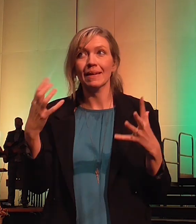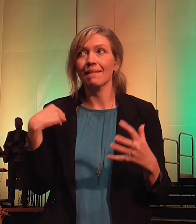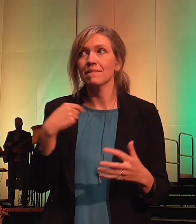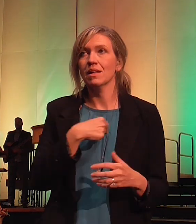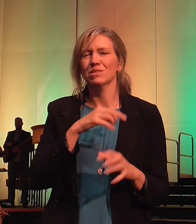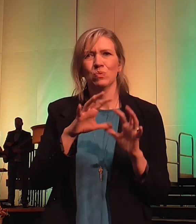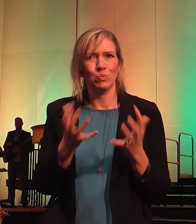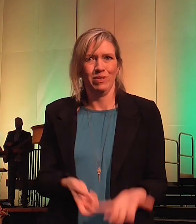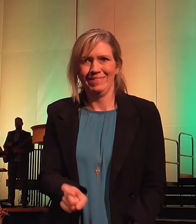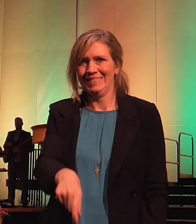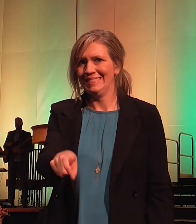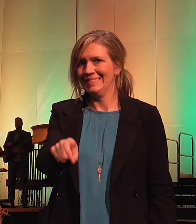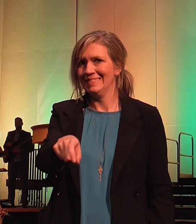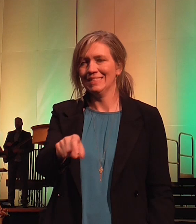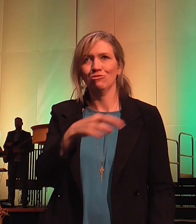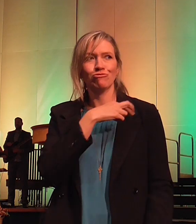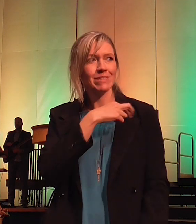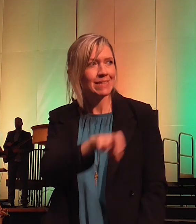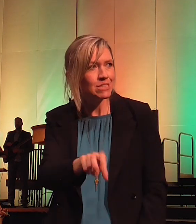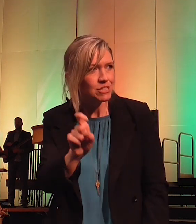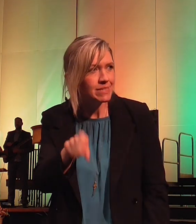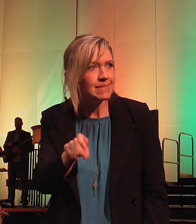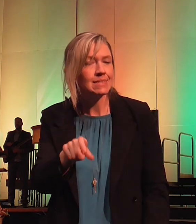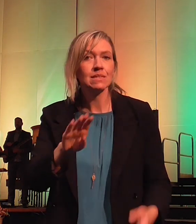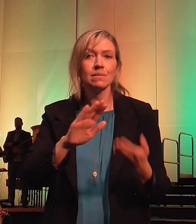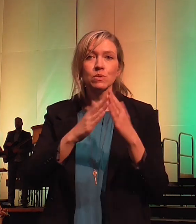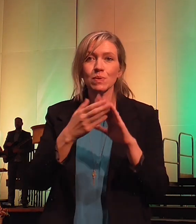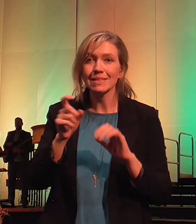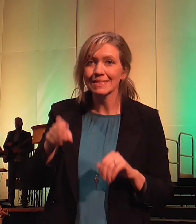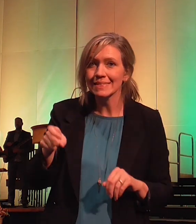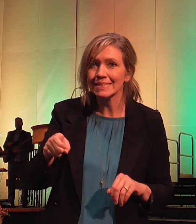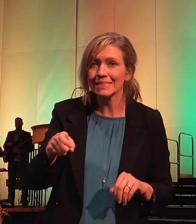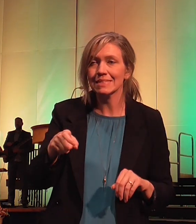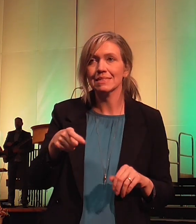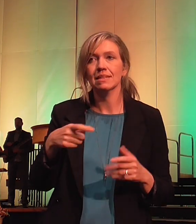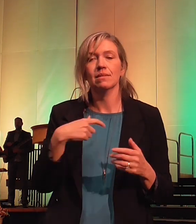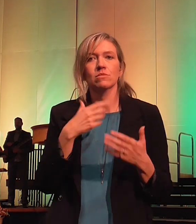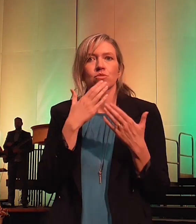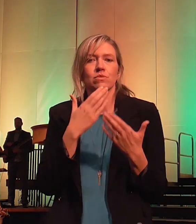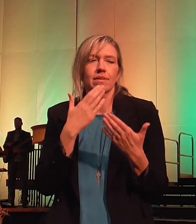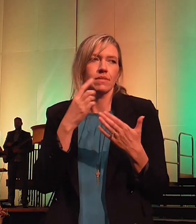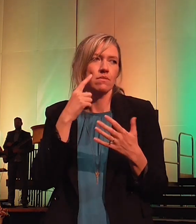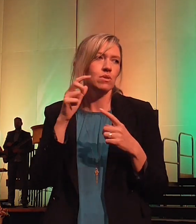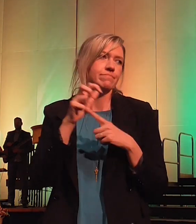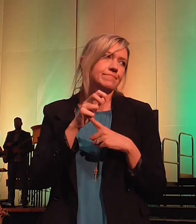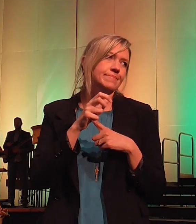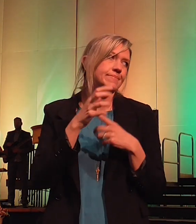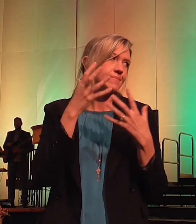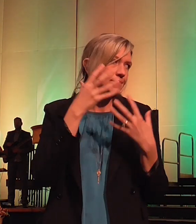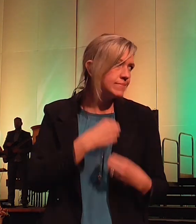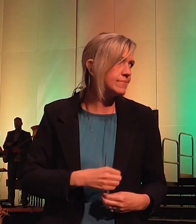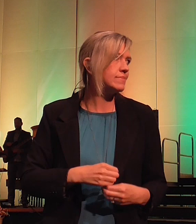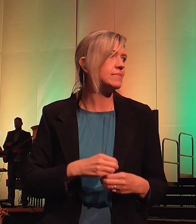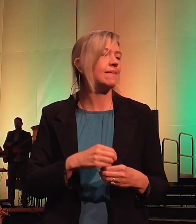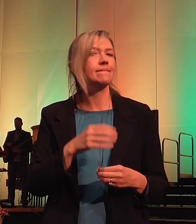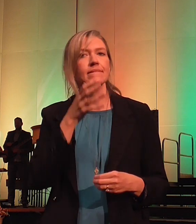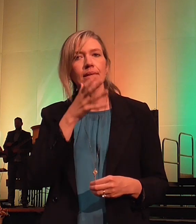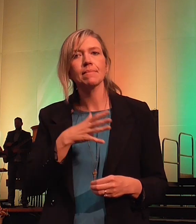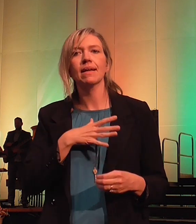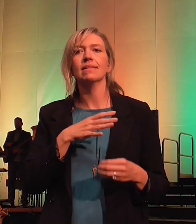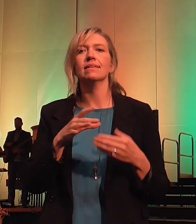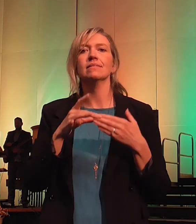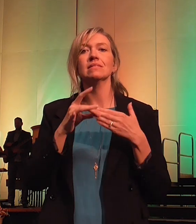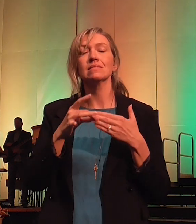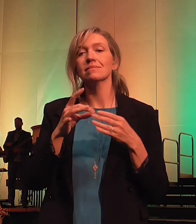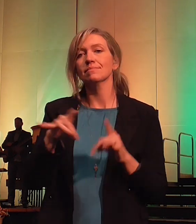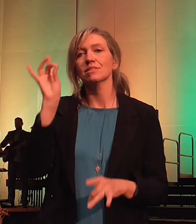is so much of what the world needs, our religions need, our communities need. And I'm so grateful for the incredible female spiritual leaders